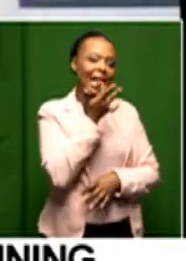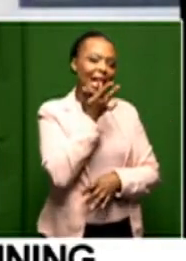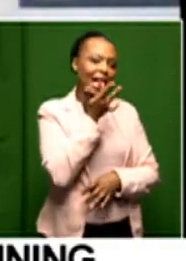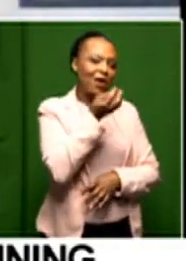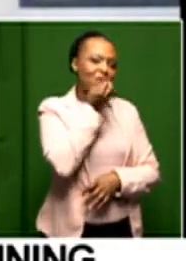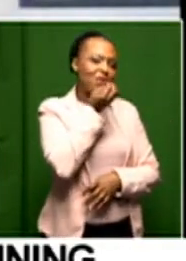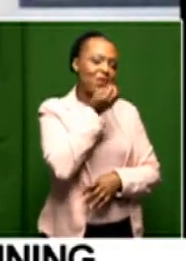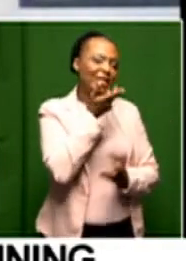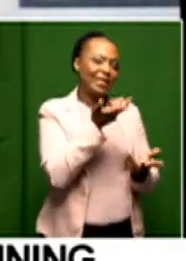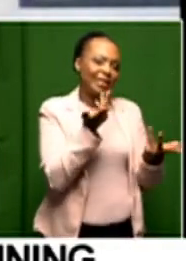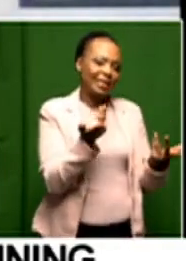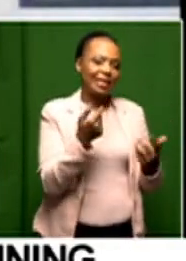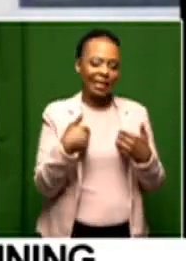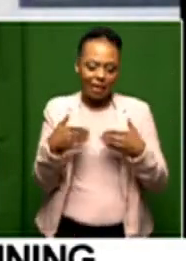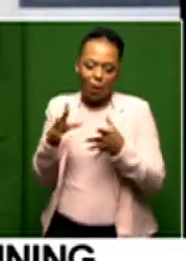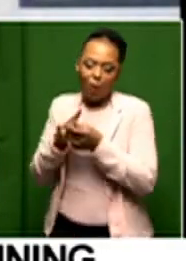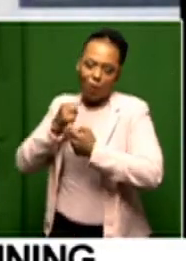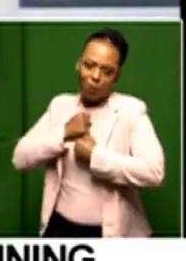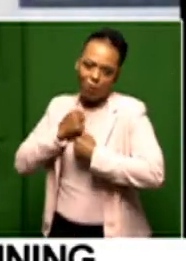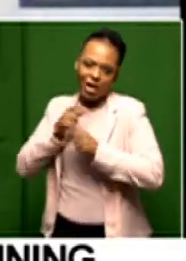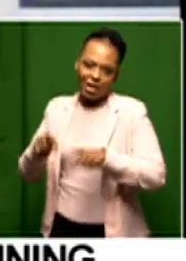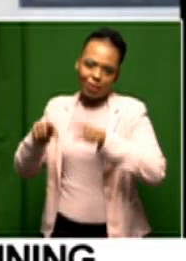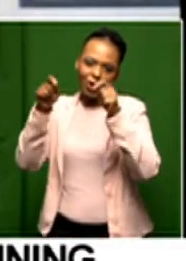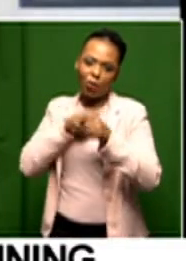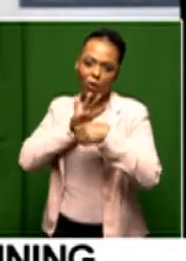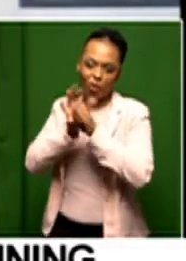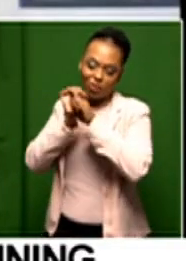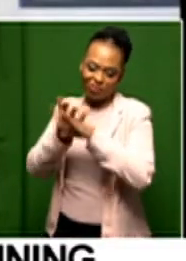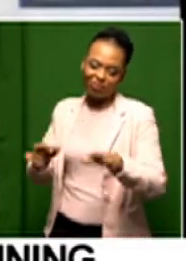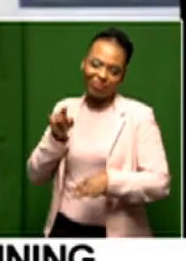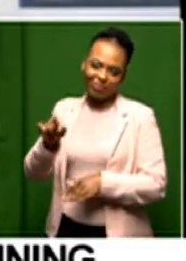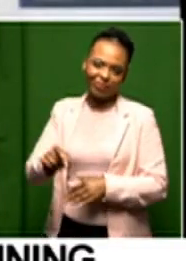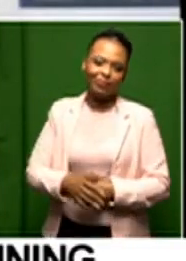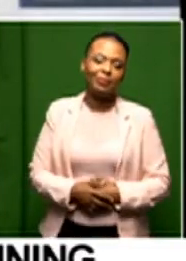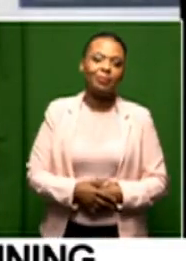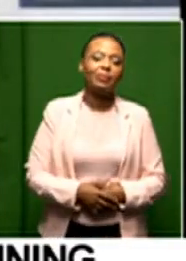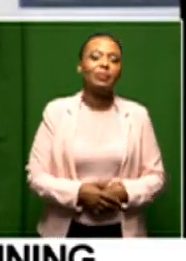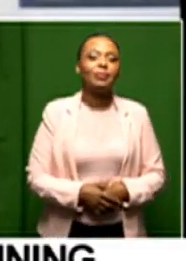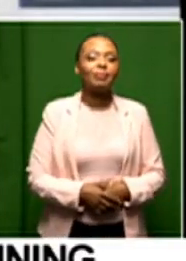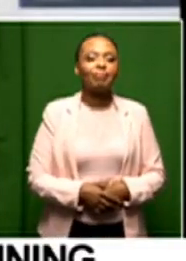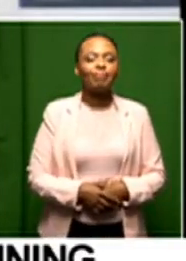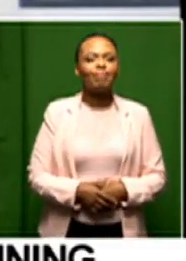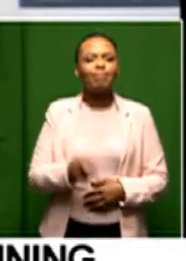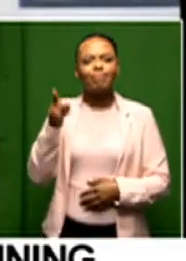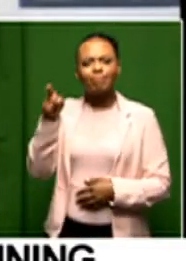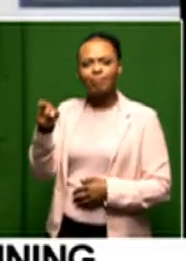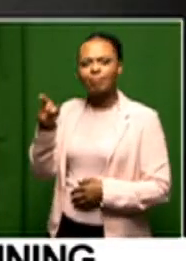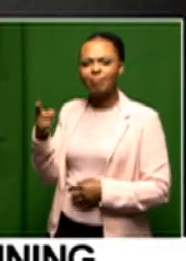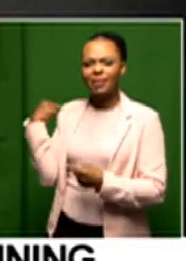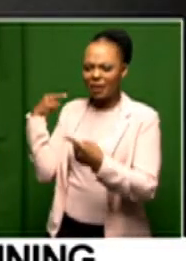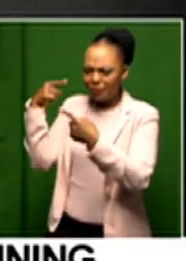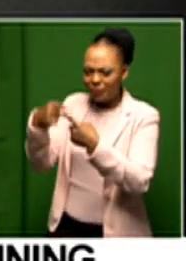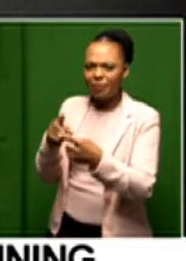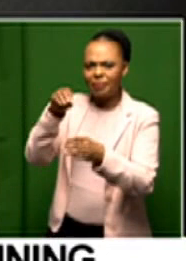makes so much more sense to start at home because of COVID-19. Okay. And Siba, you've been in the culinary game for quite some time